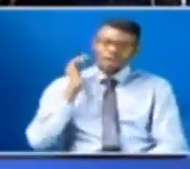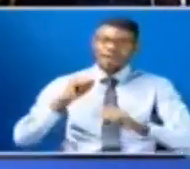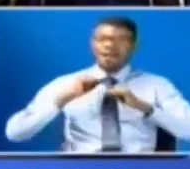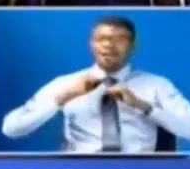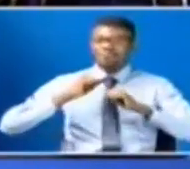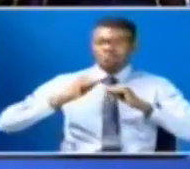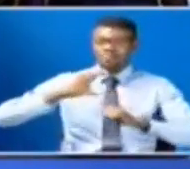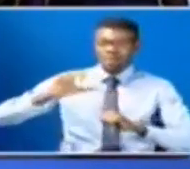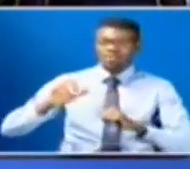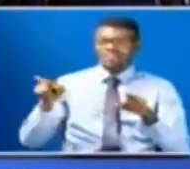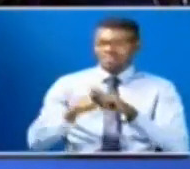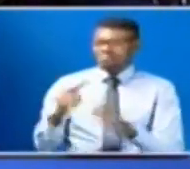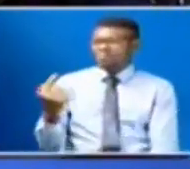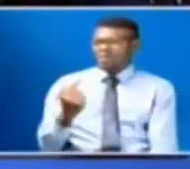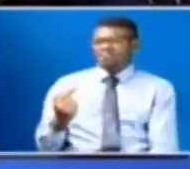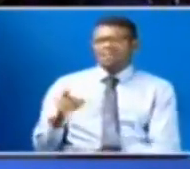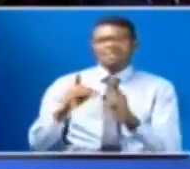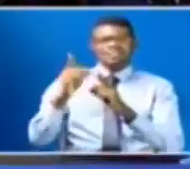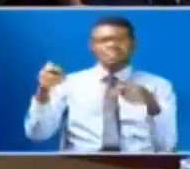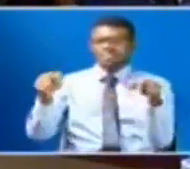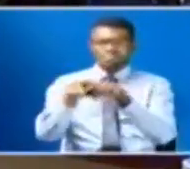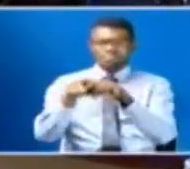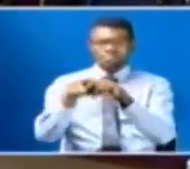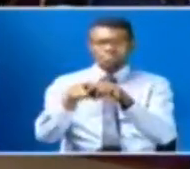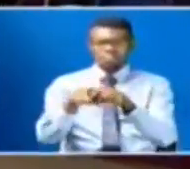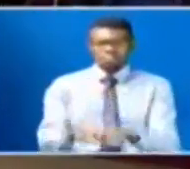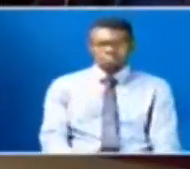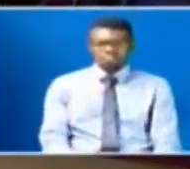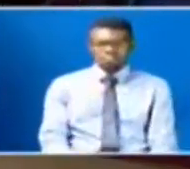on the same date. Mark Namaswa, KTN News.